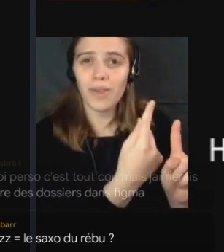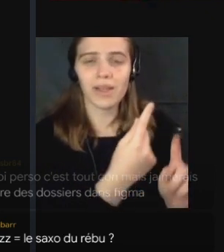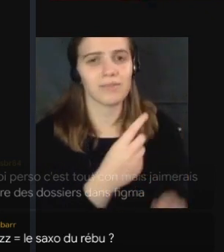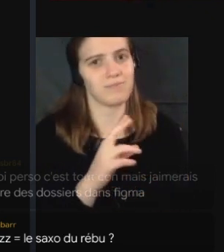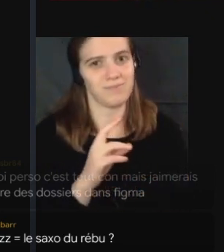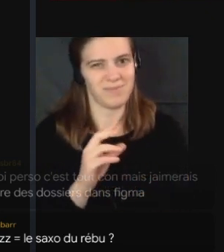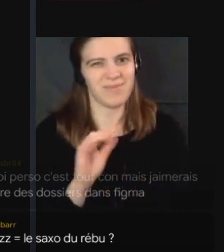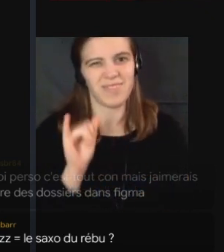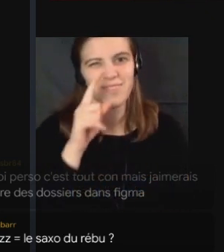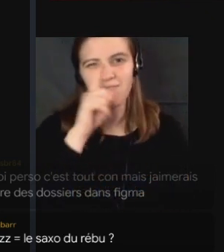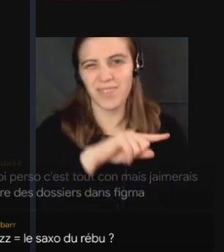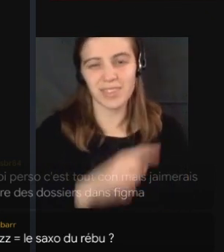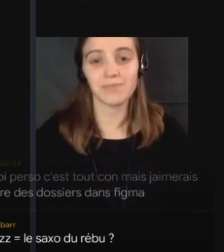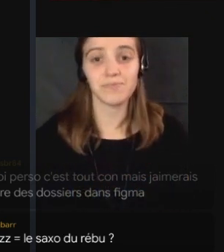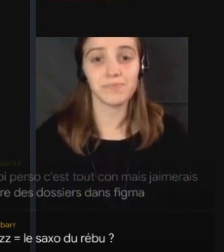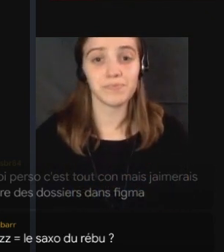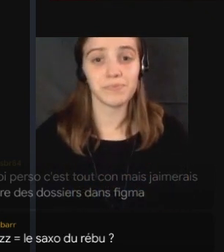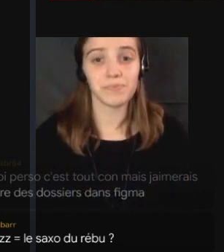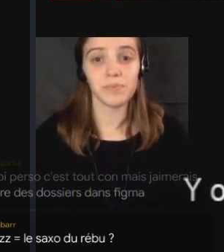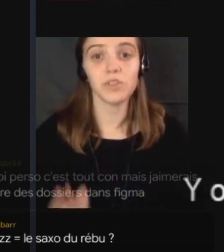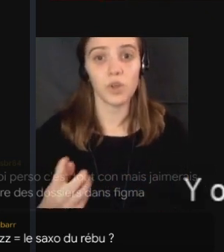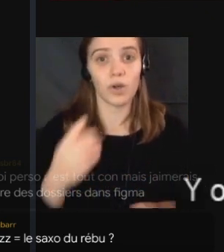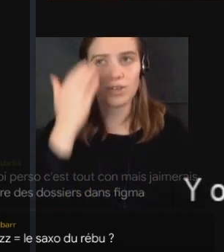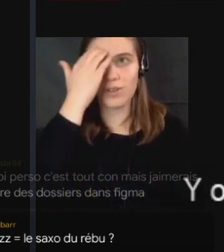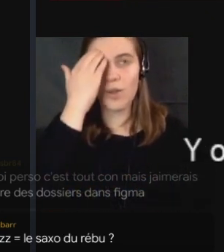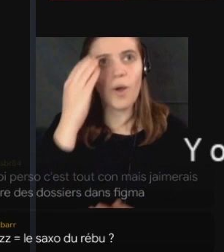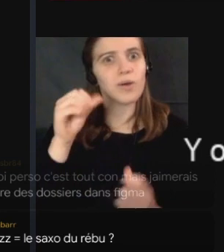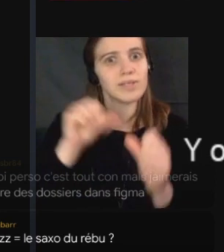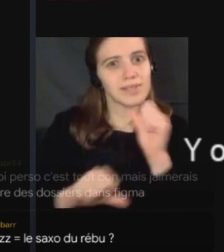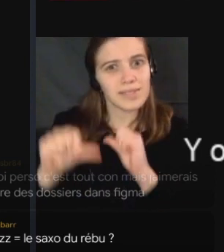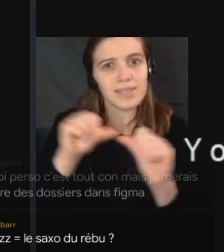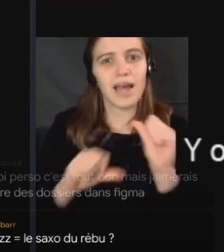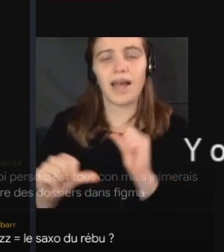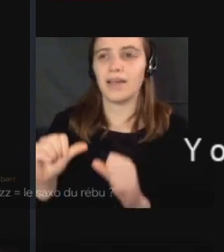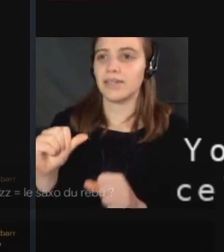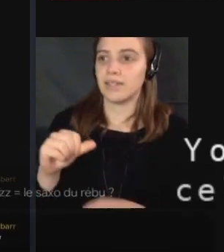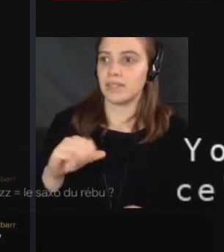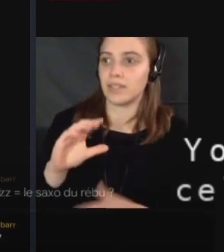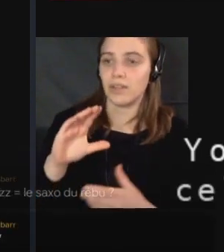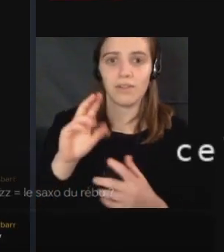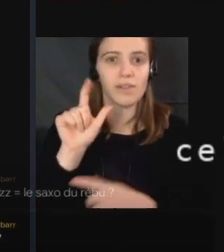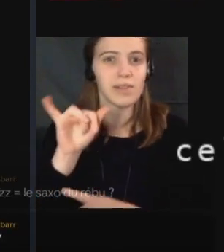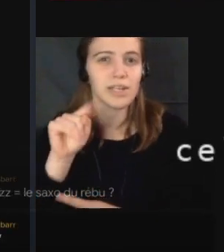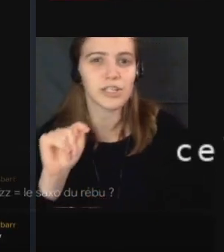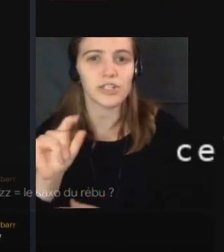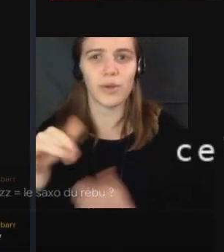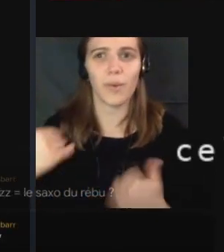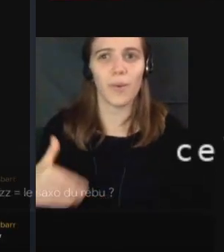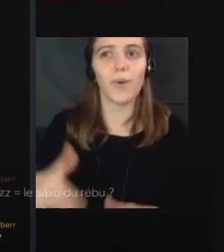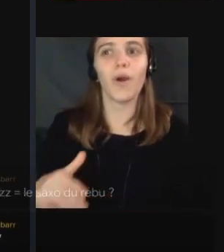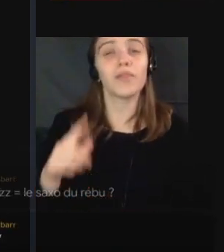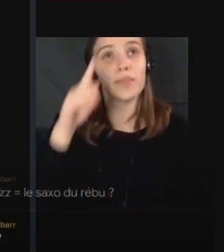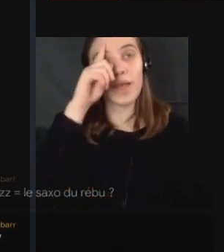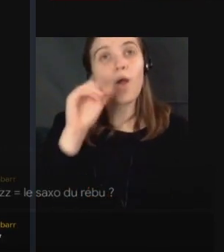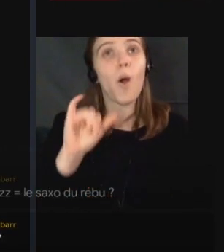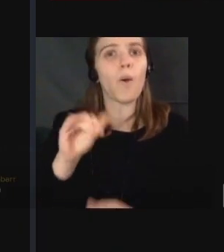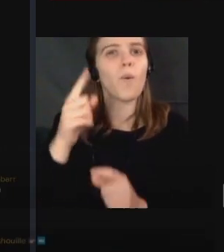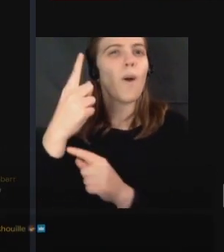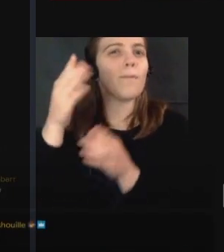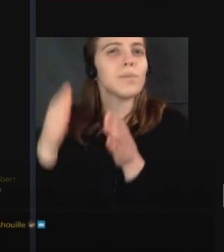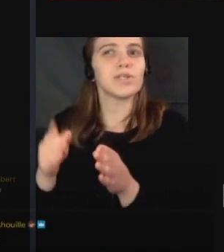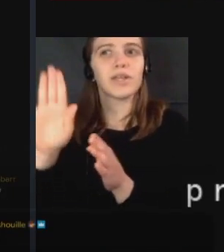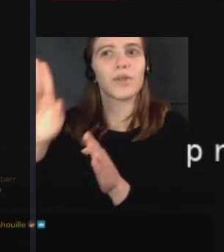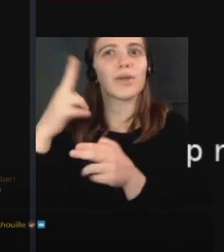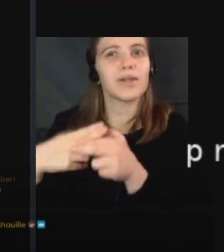art, comme dans Among celebrated Us? literature, scientific discovery, and technological progress with just a handful of names. Maybe you were